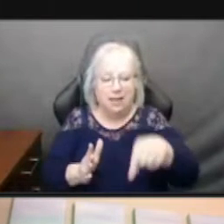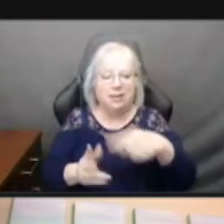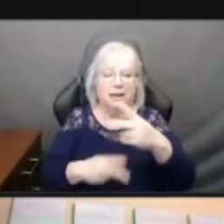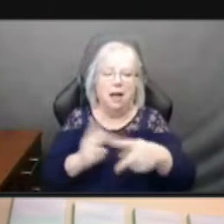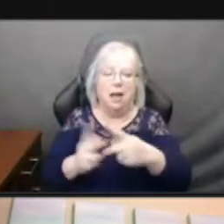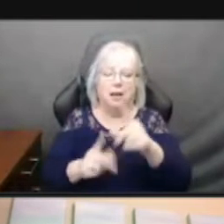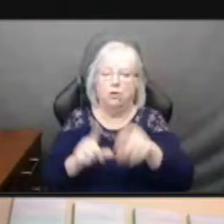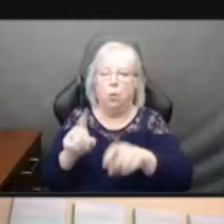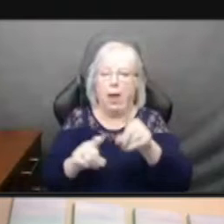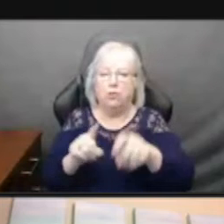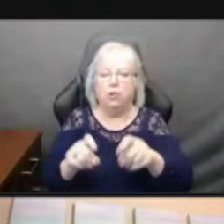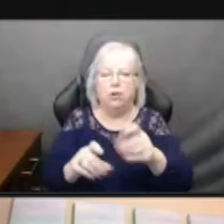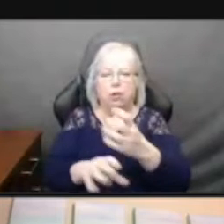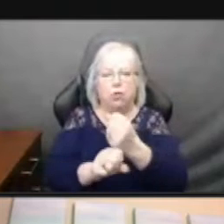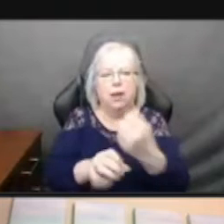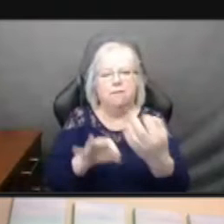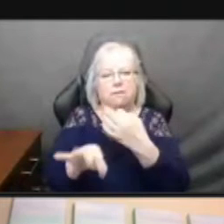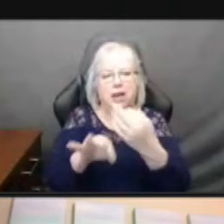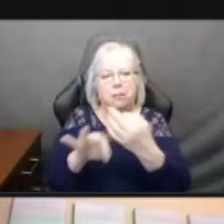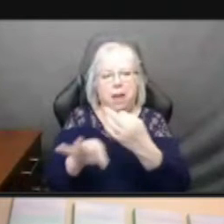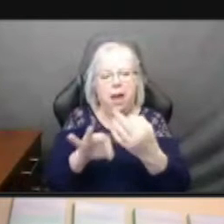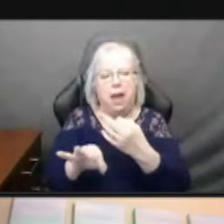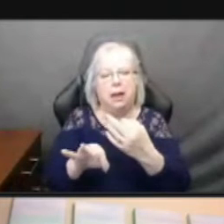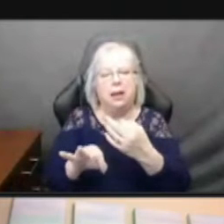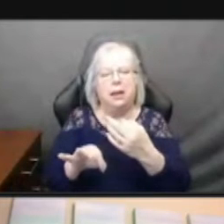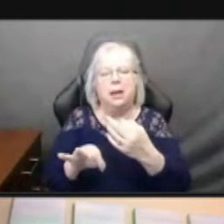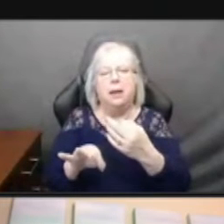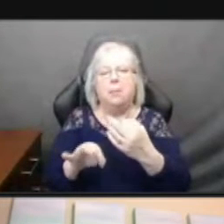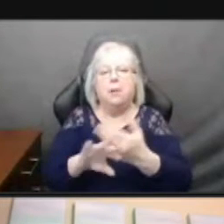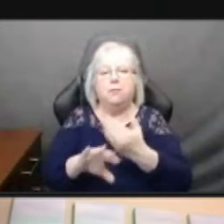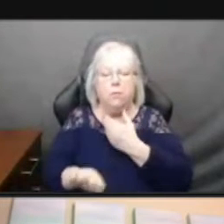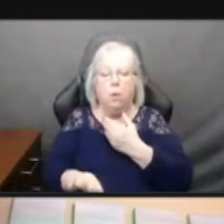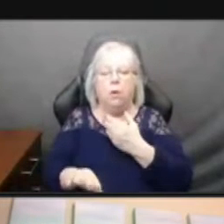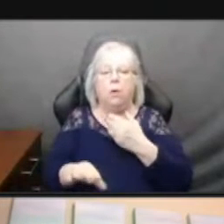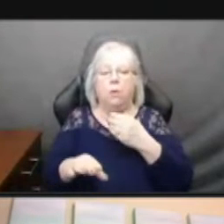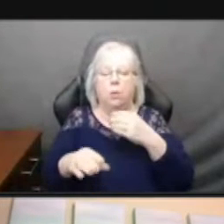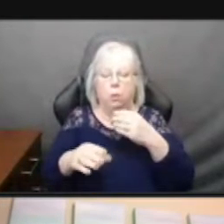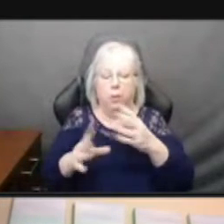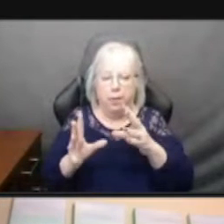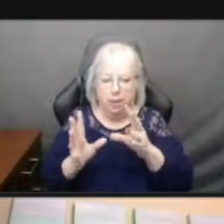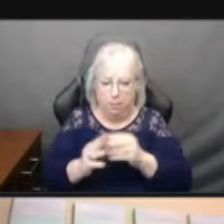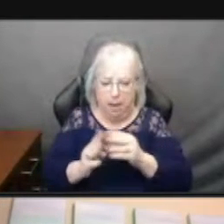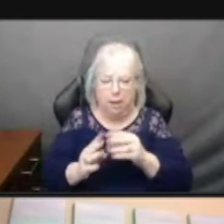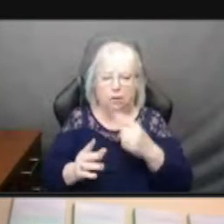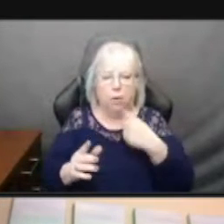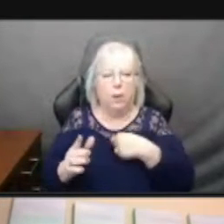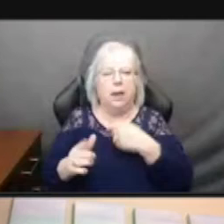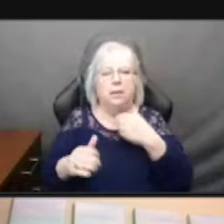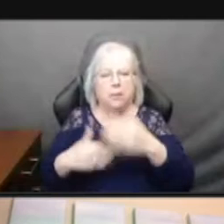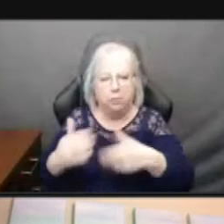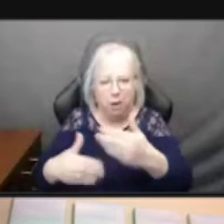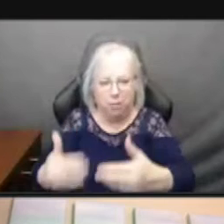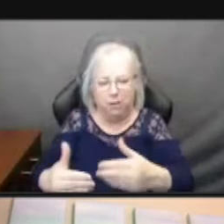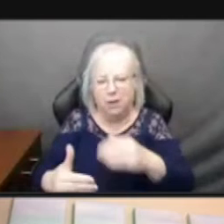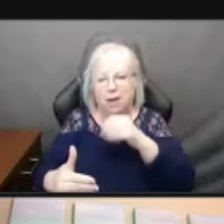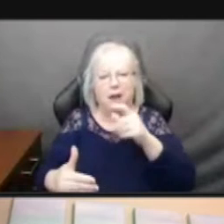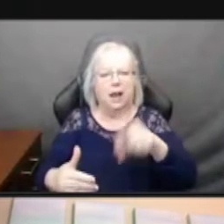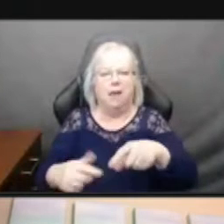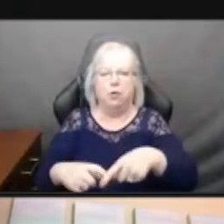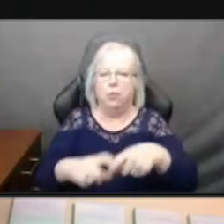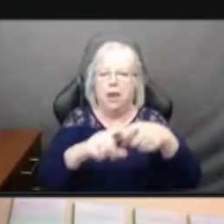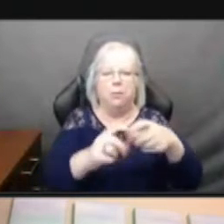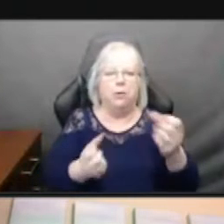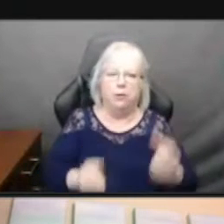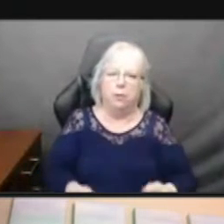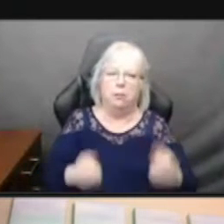preparation, that we can move forward with progress, and not has as many tabling discussions. That's the reason why we have our